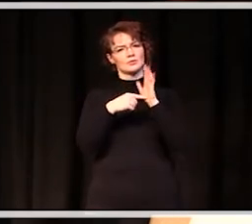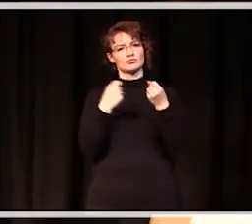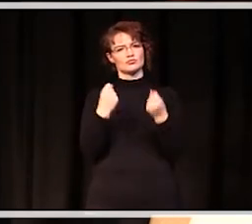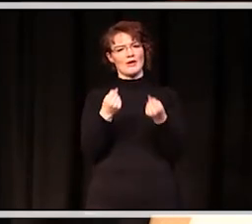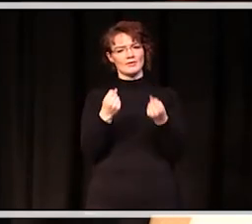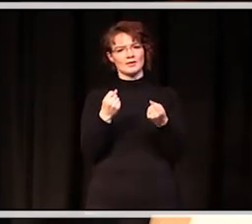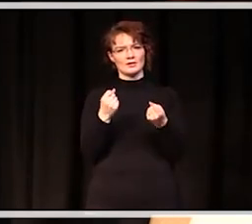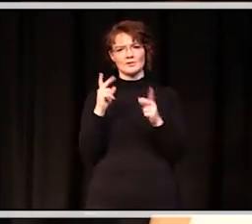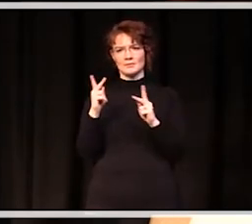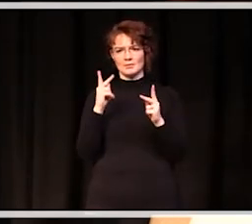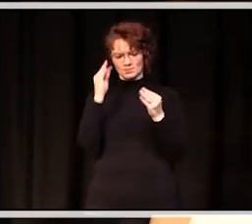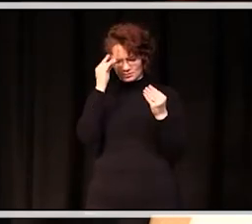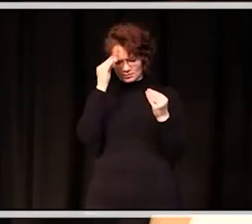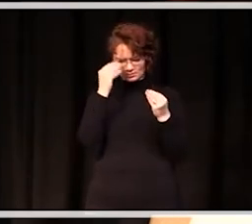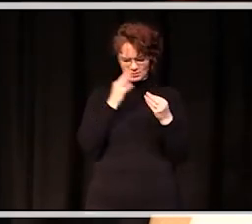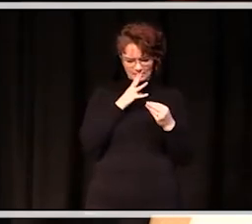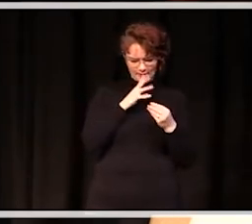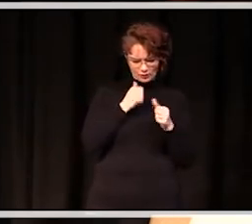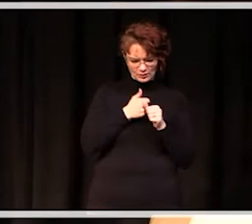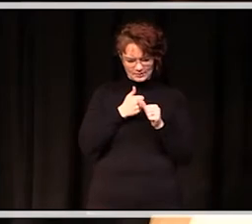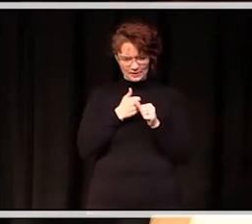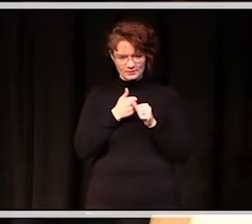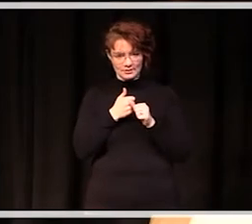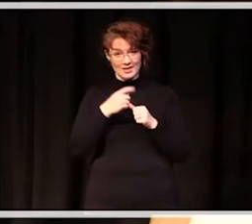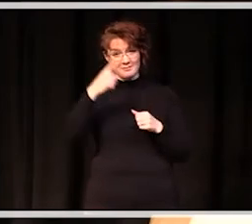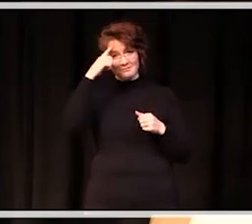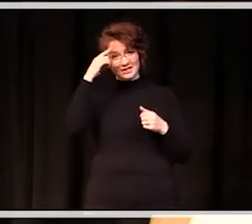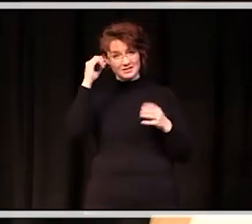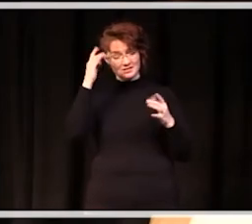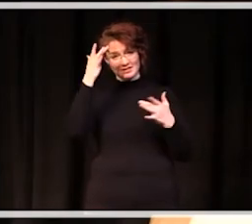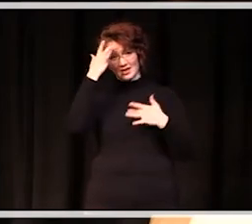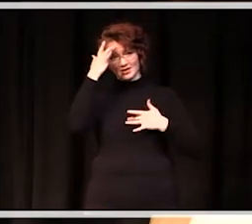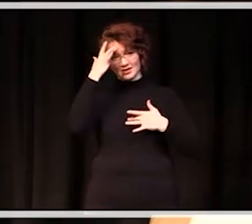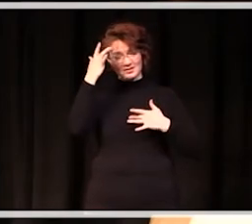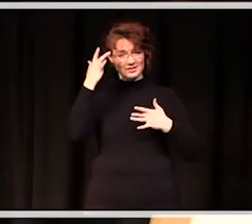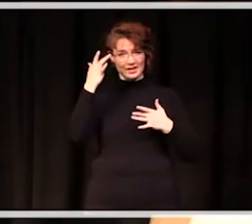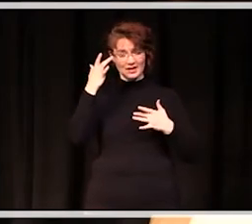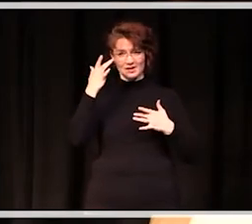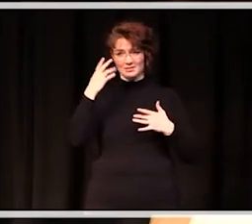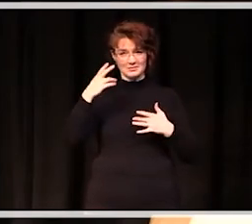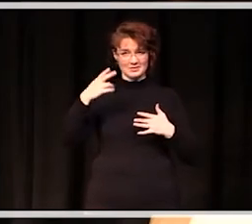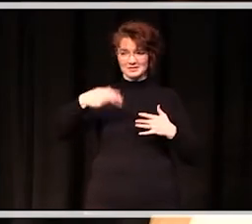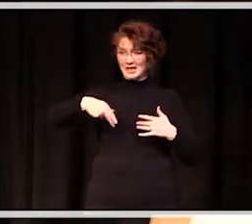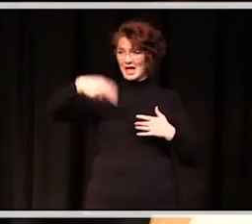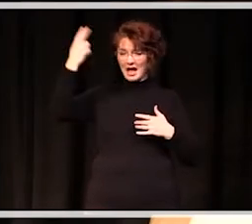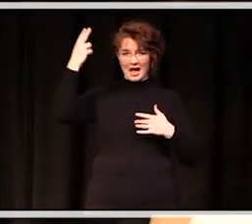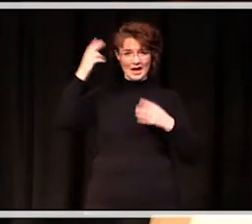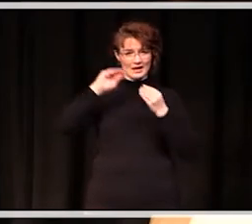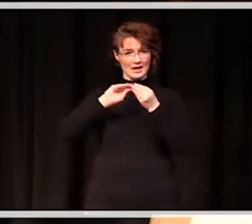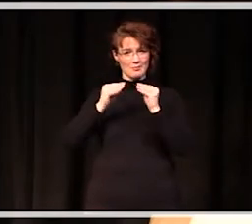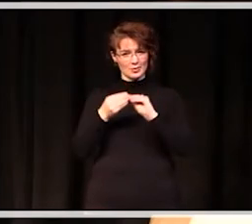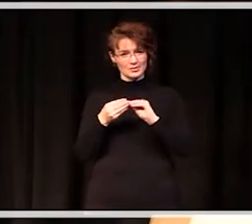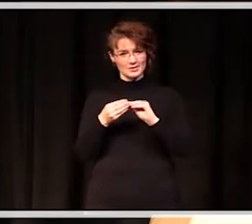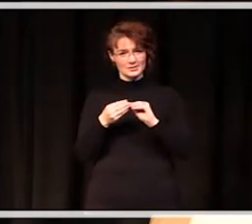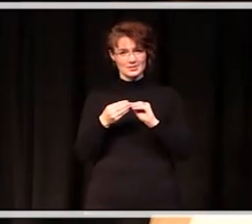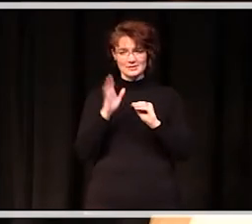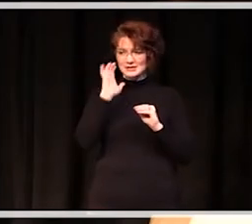who are talking to themselves, and it seems like mental illness is at an all-time high. And it just seems like an impossible